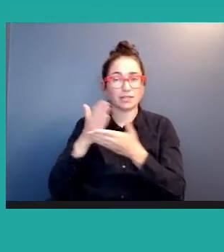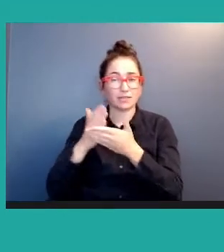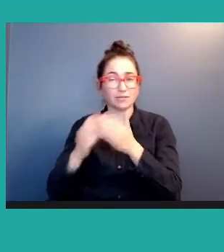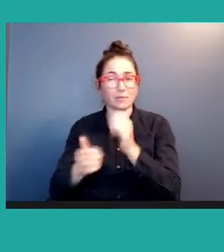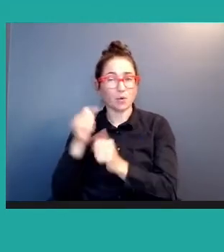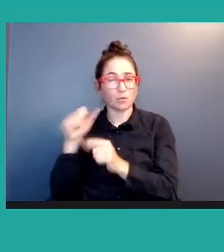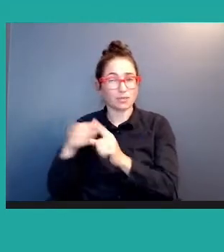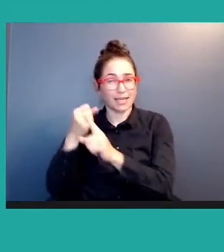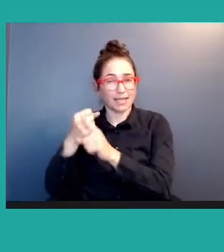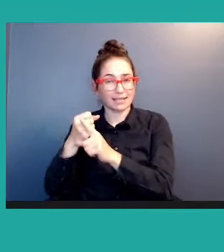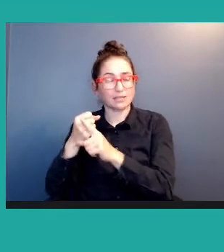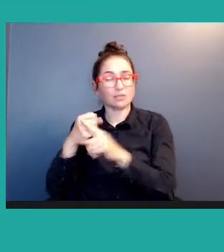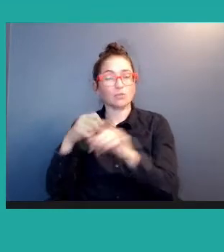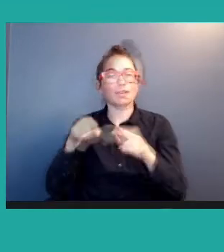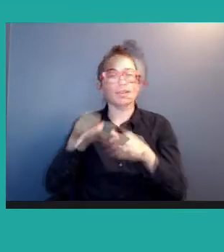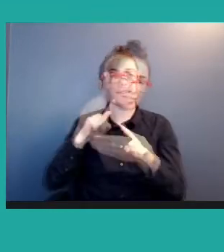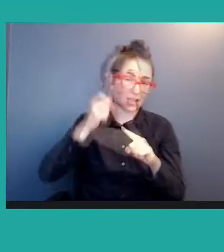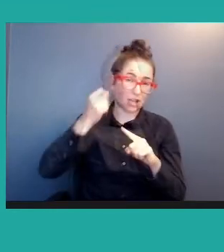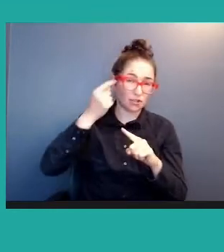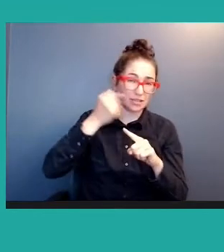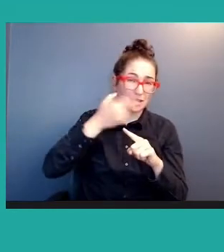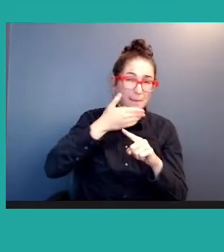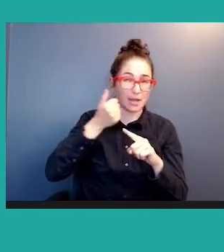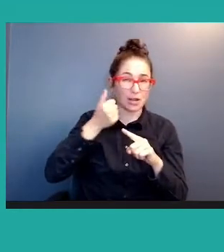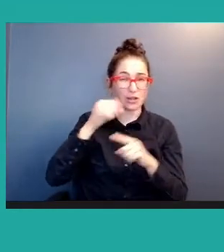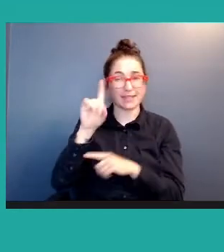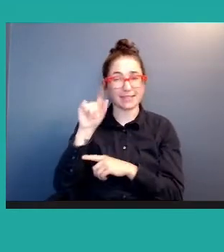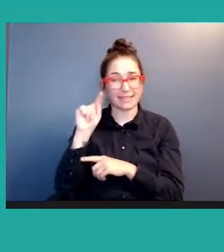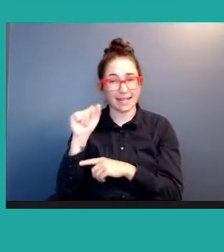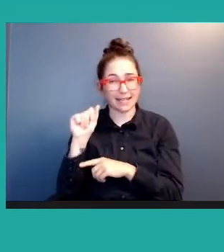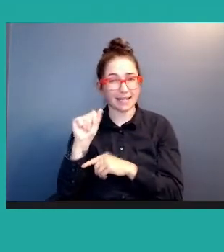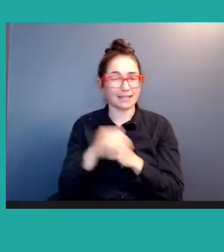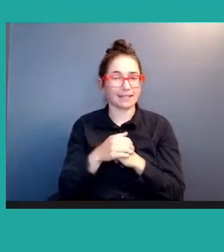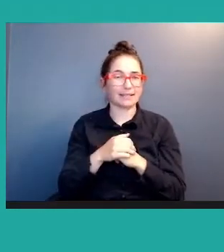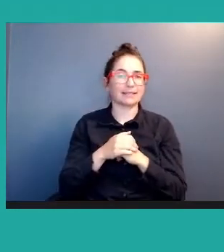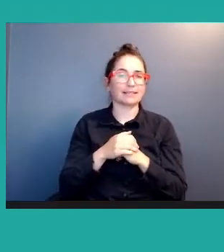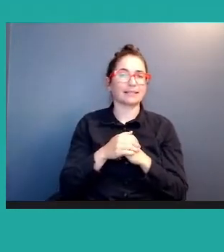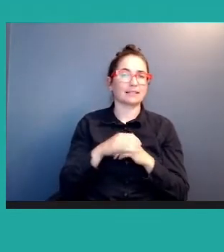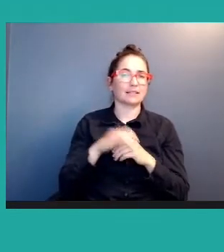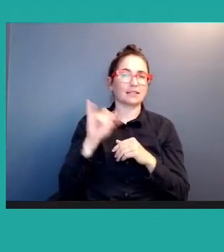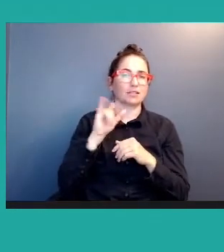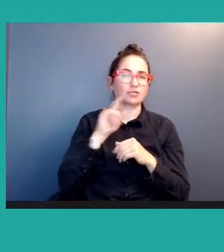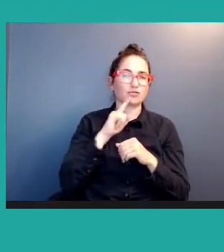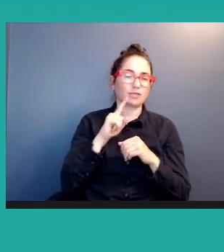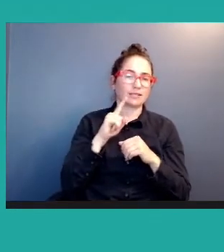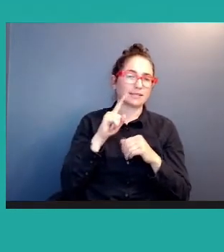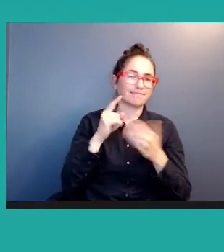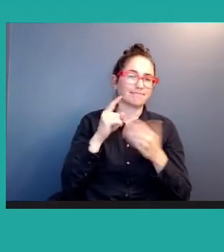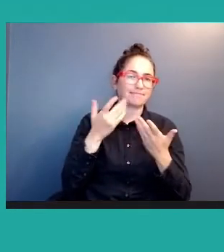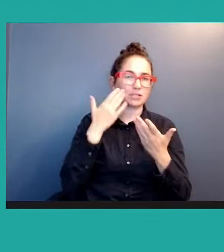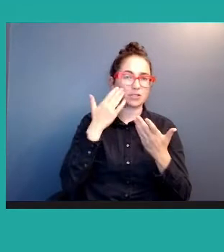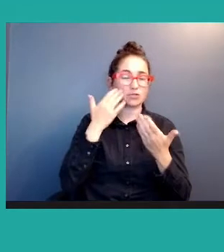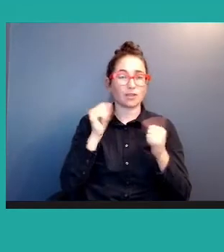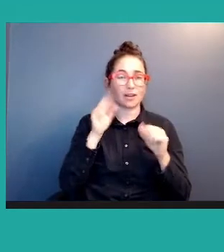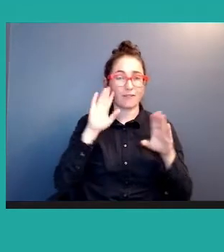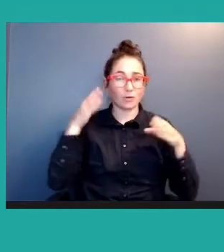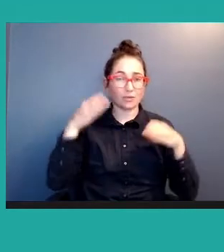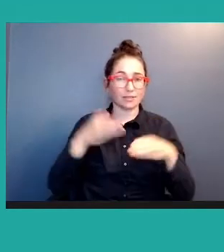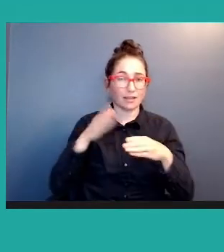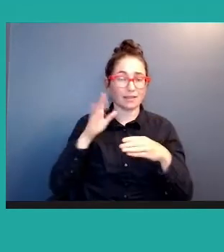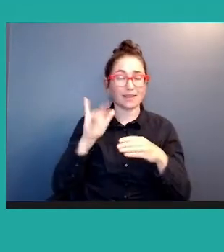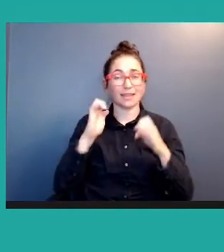design economic systems that are resilient. Moving forward, embracing technology, focusing on youth and education